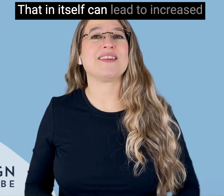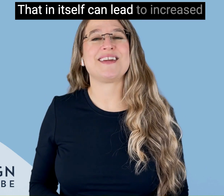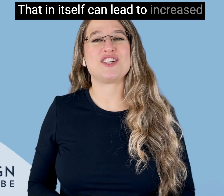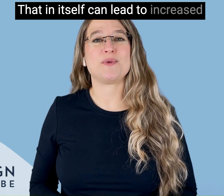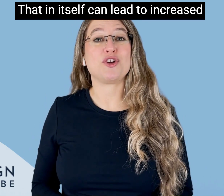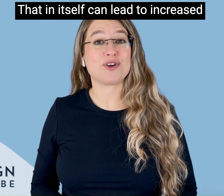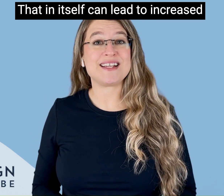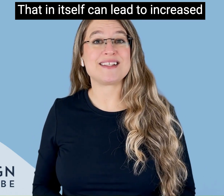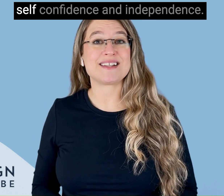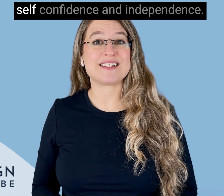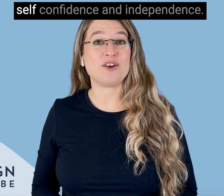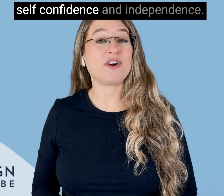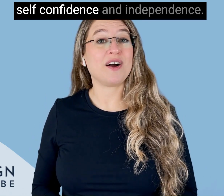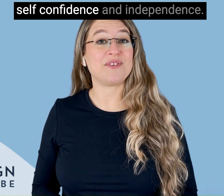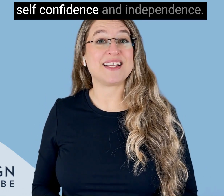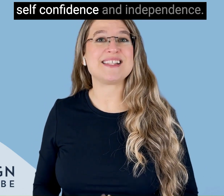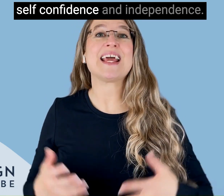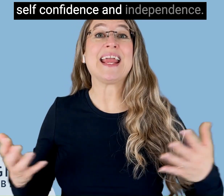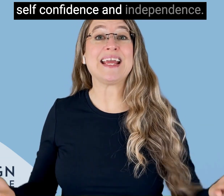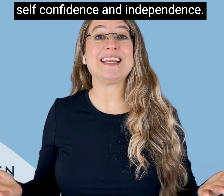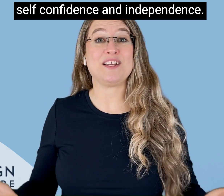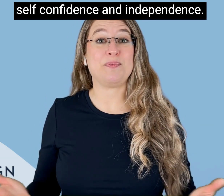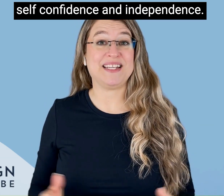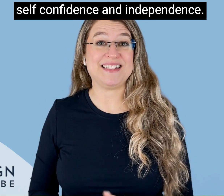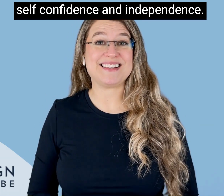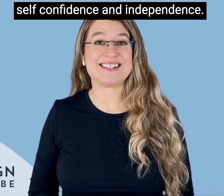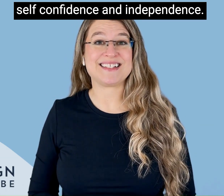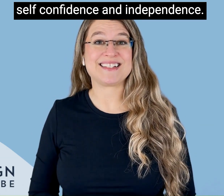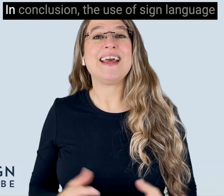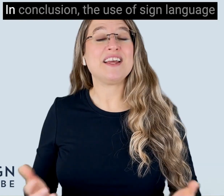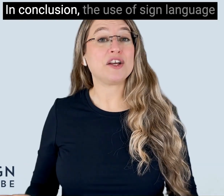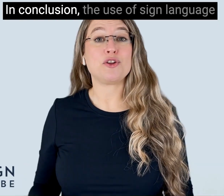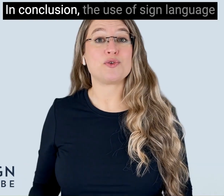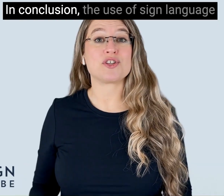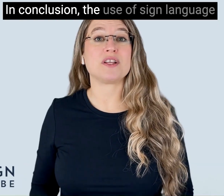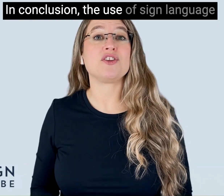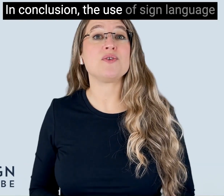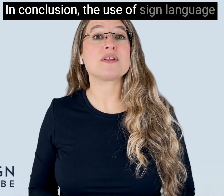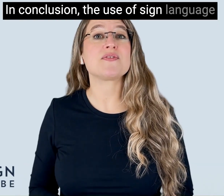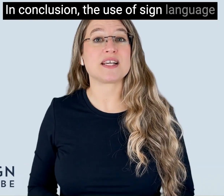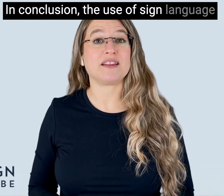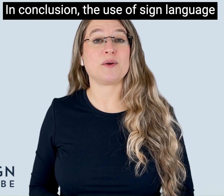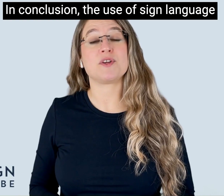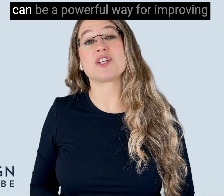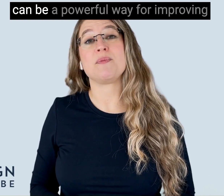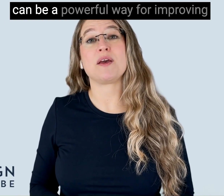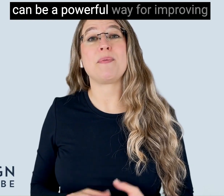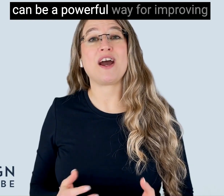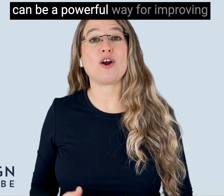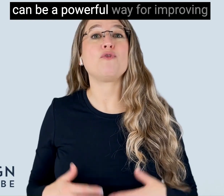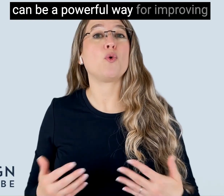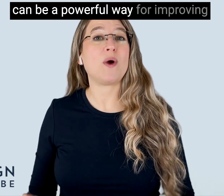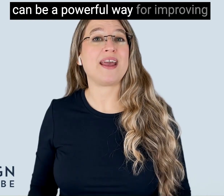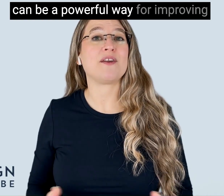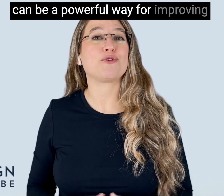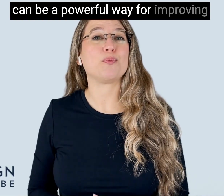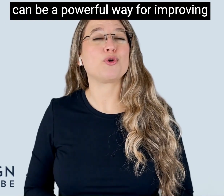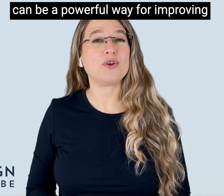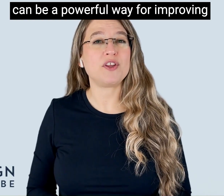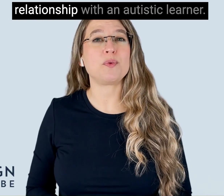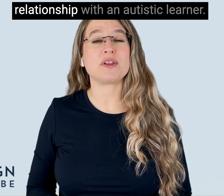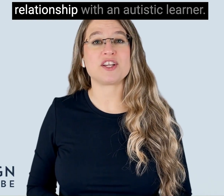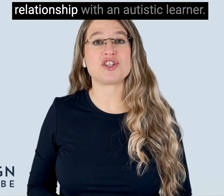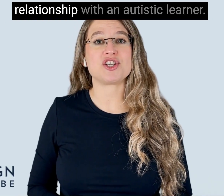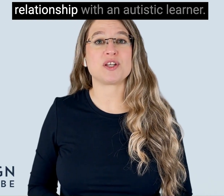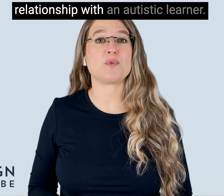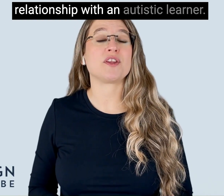itself can lead to increased self-confidence and independence. In conclusion, the use of sign language can be a powerful way for